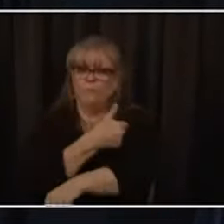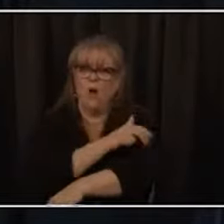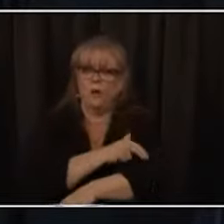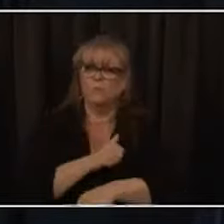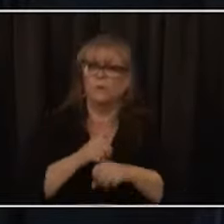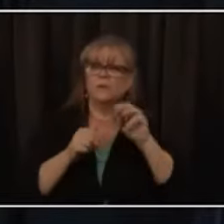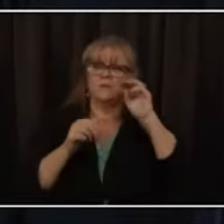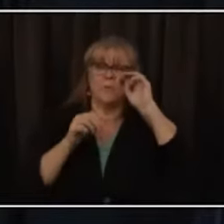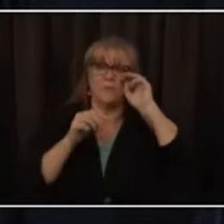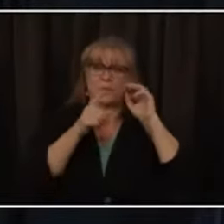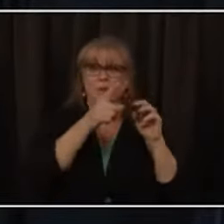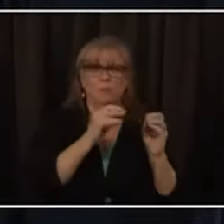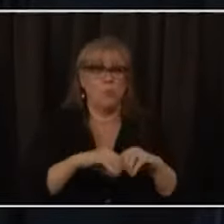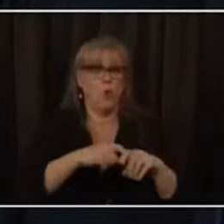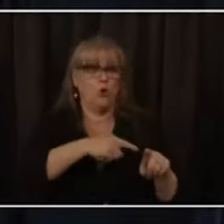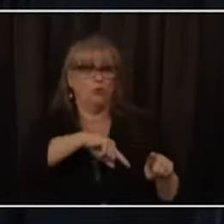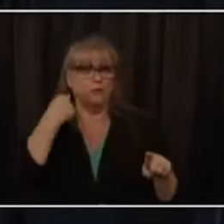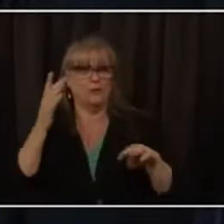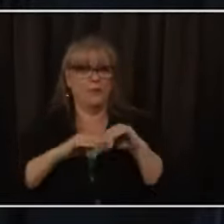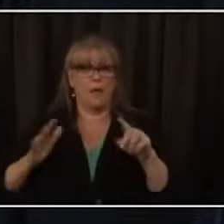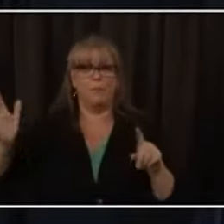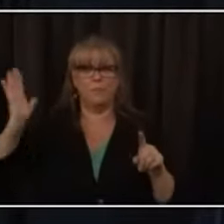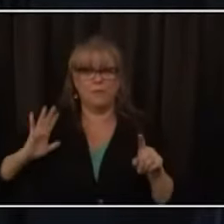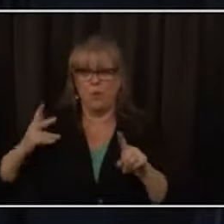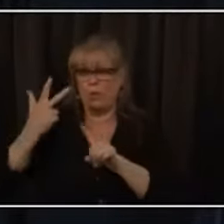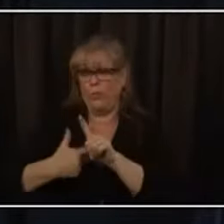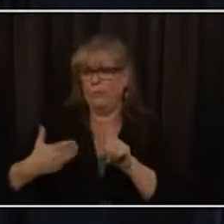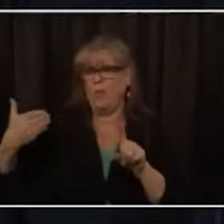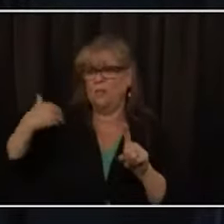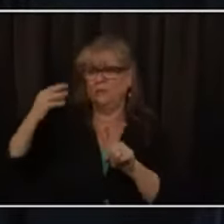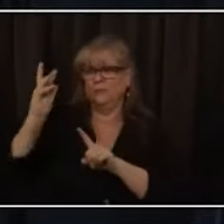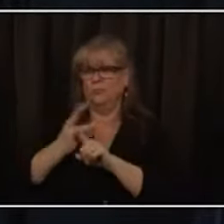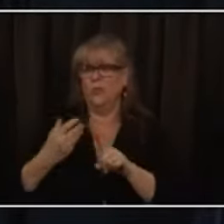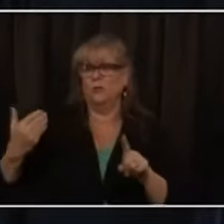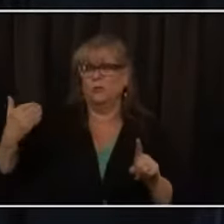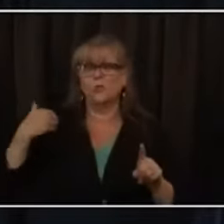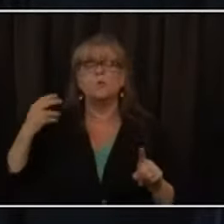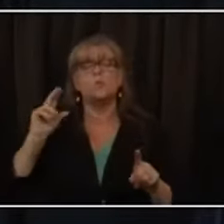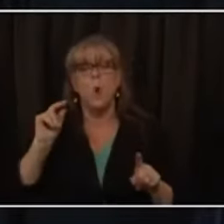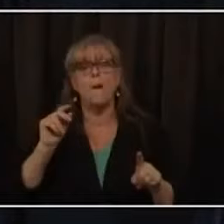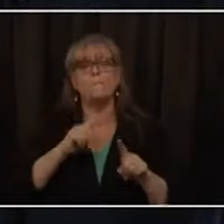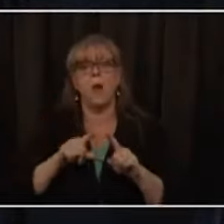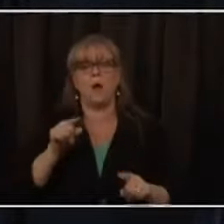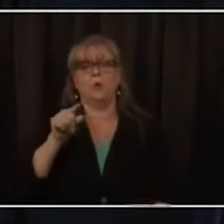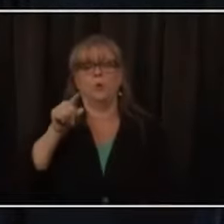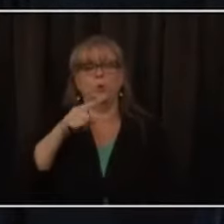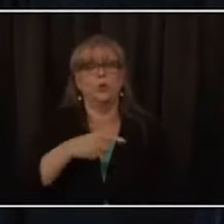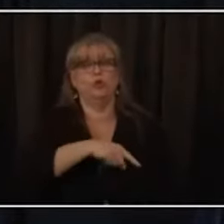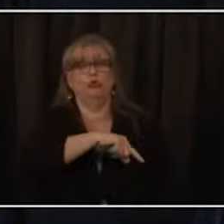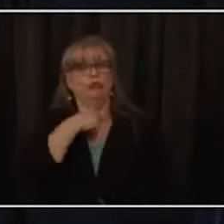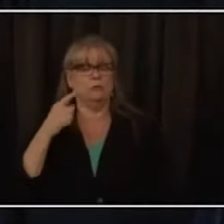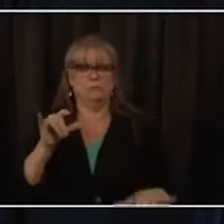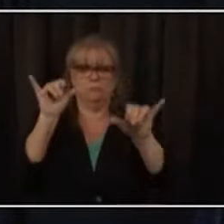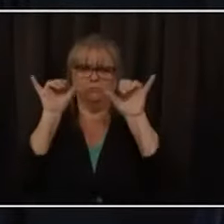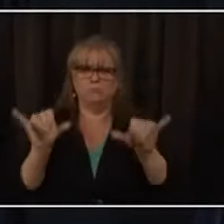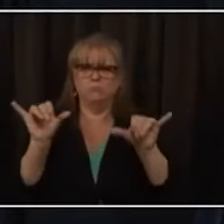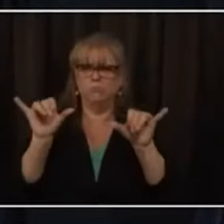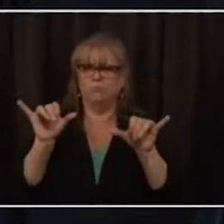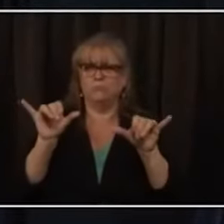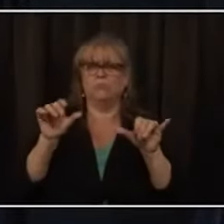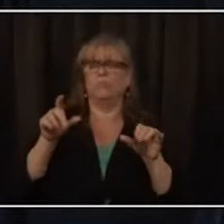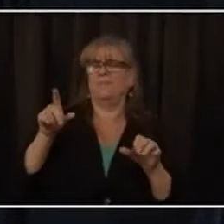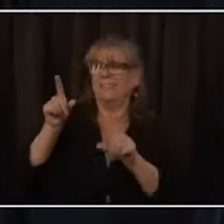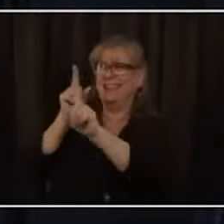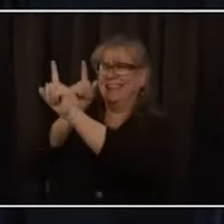as it was 3 months ago and 6 months ago. The individual risk is the same. The systemic risk is